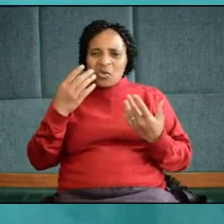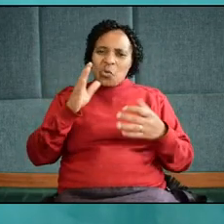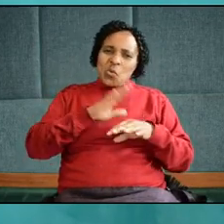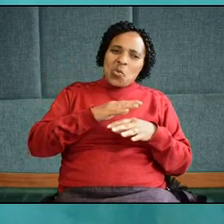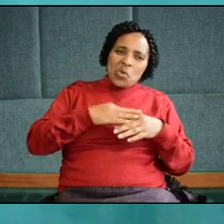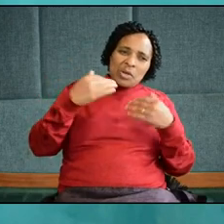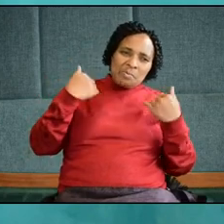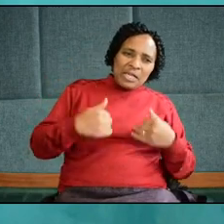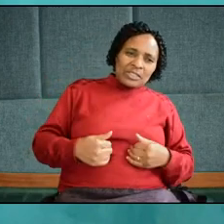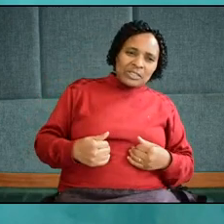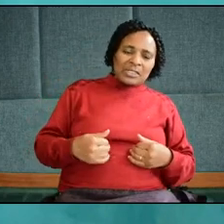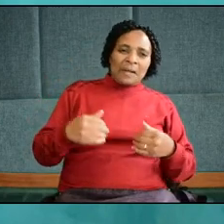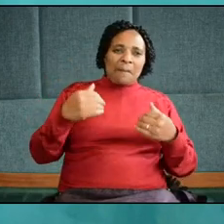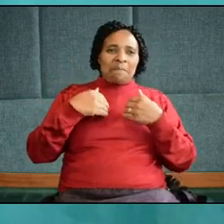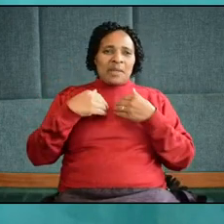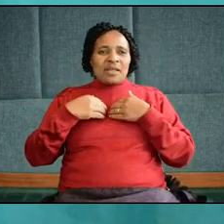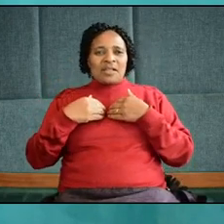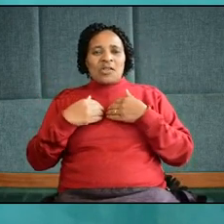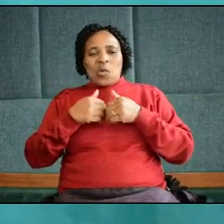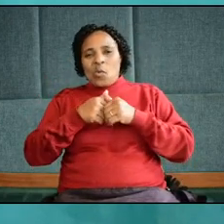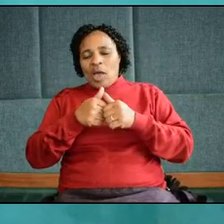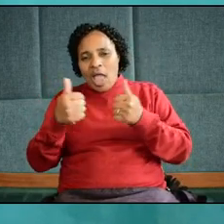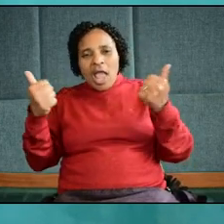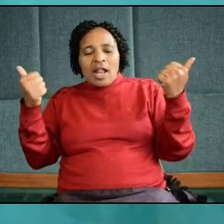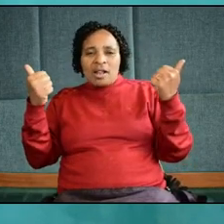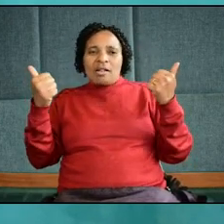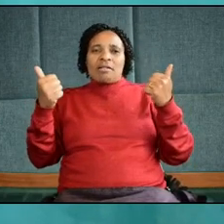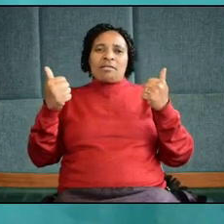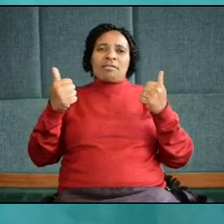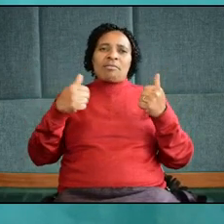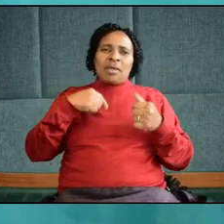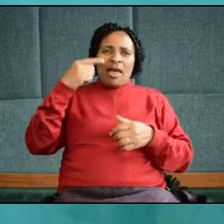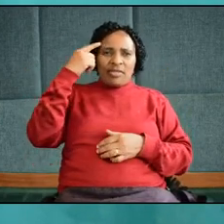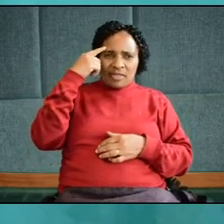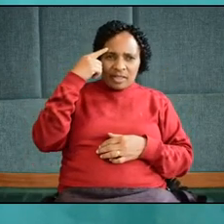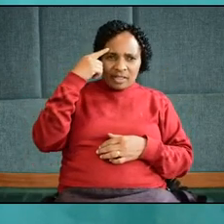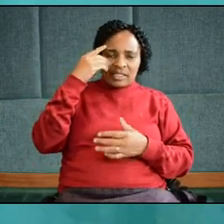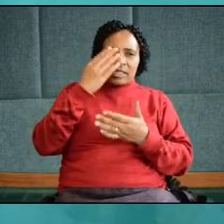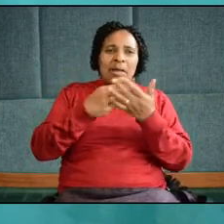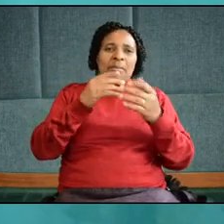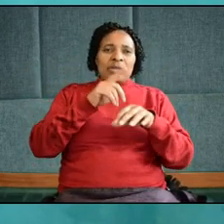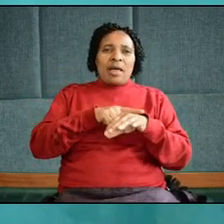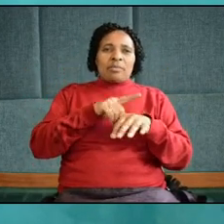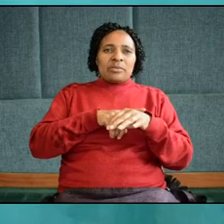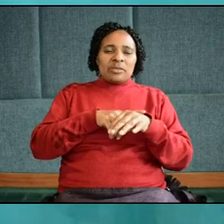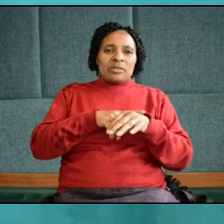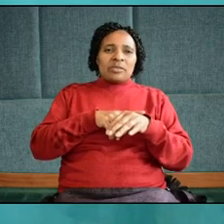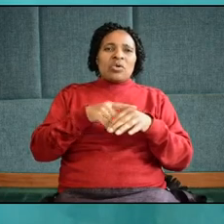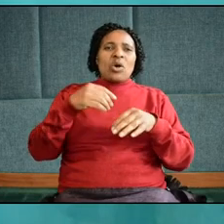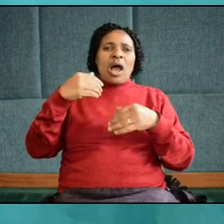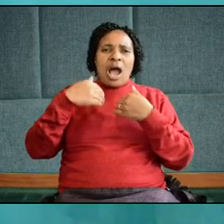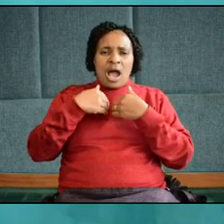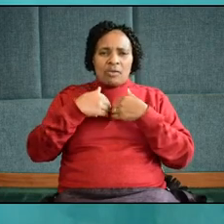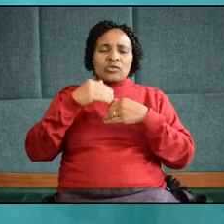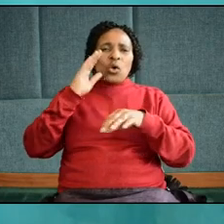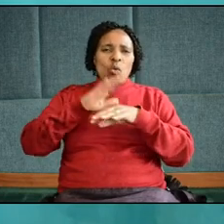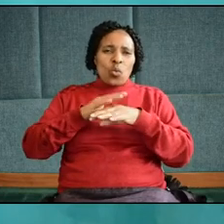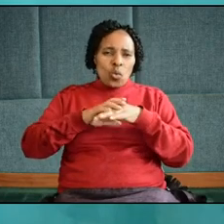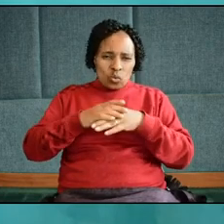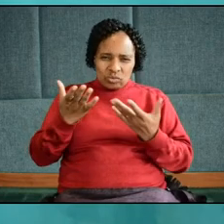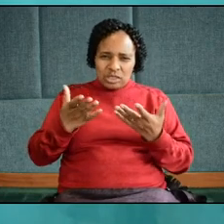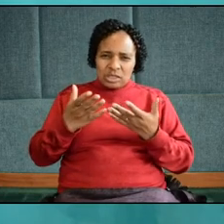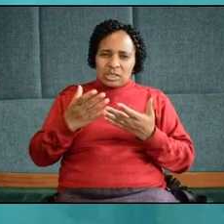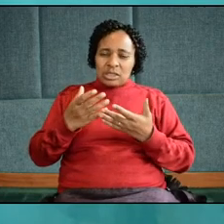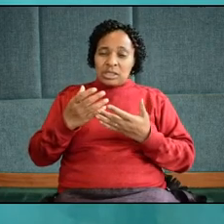person, I'm this altruistic person, you know. That is, I think at times we are the good Samaritan in